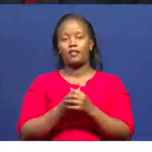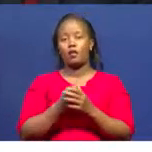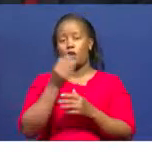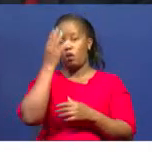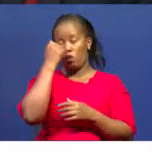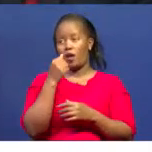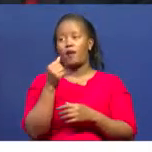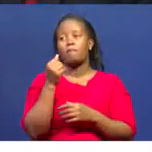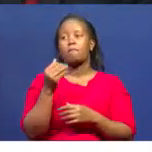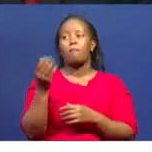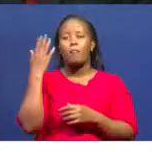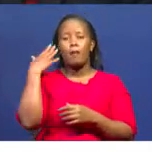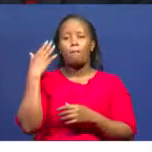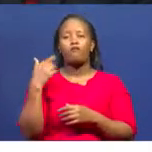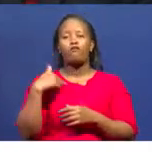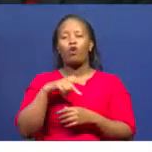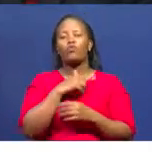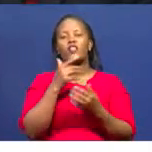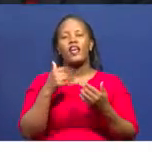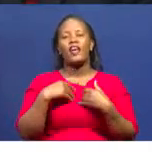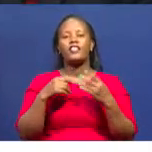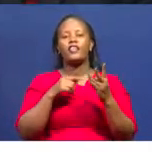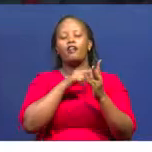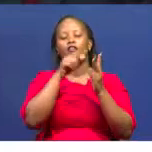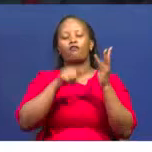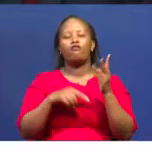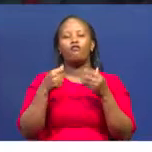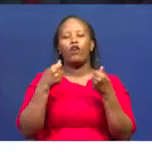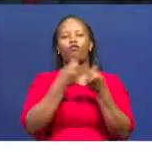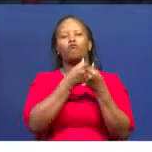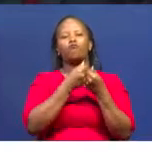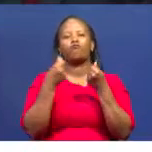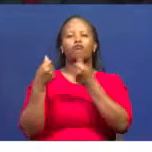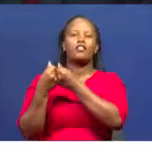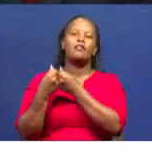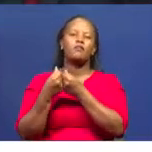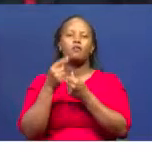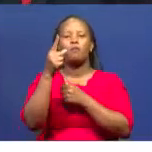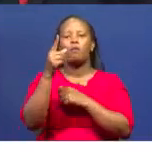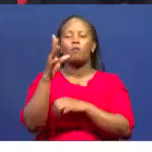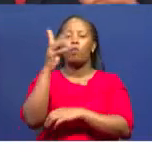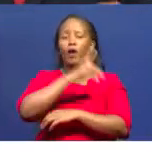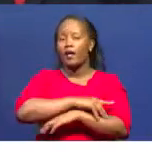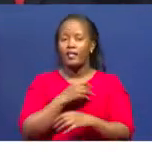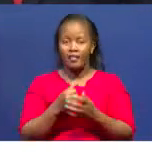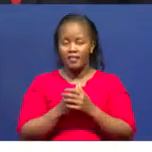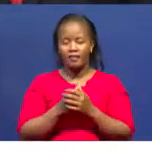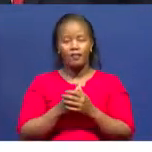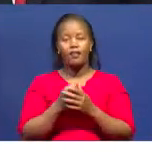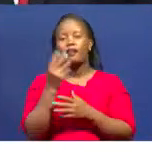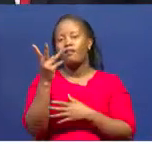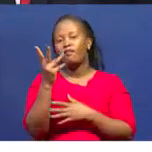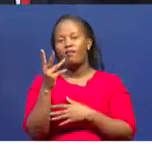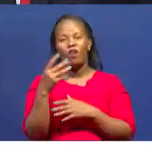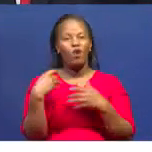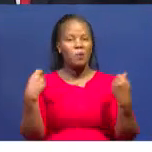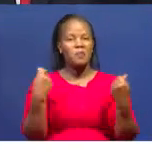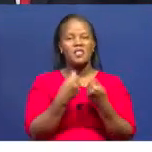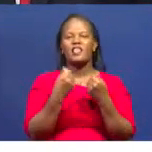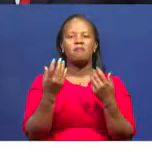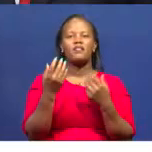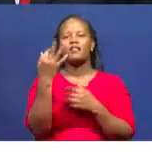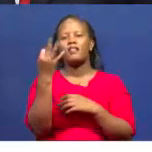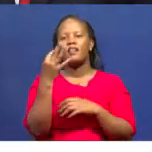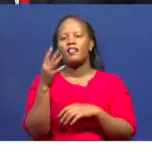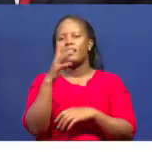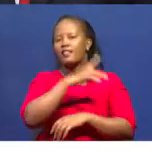RAC, we're playing 4 games per day. So you can imagine 4 games of hard work on 3 days, and